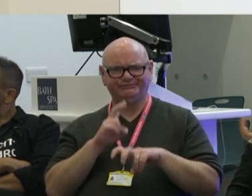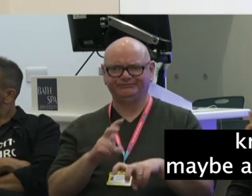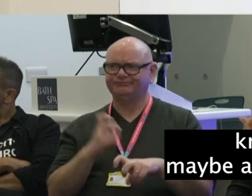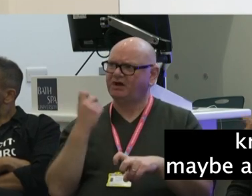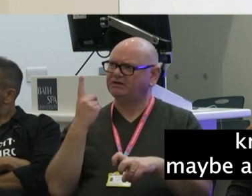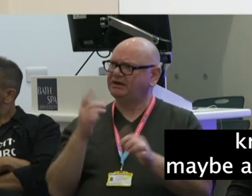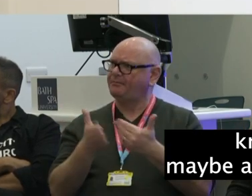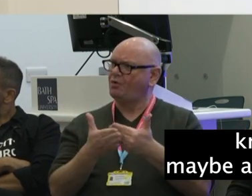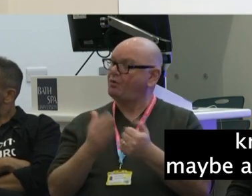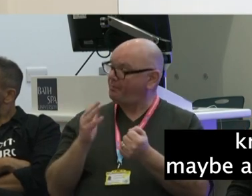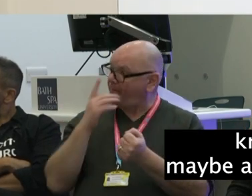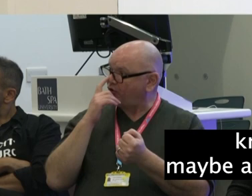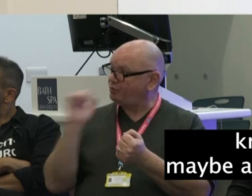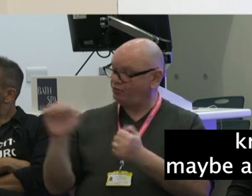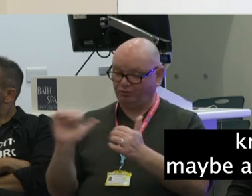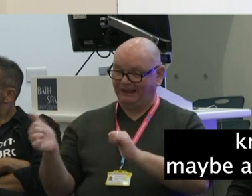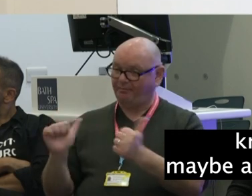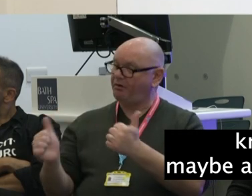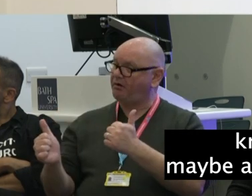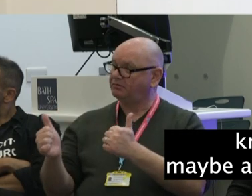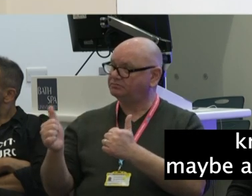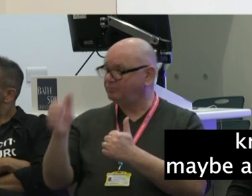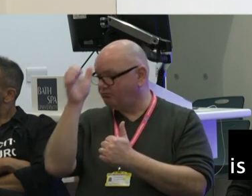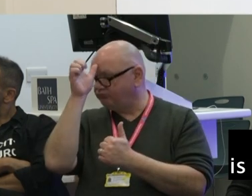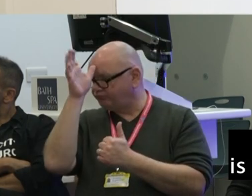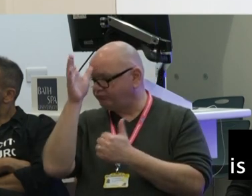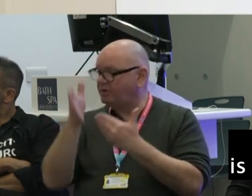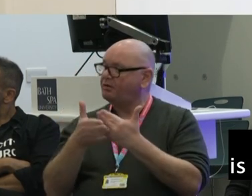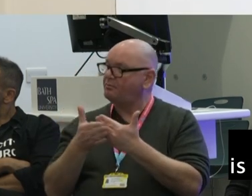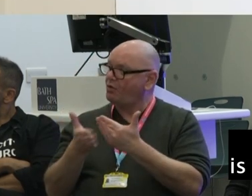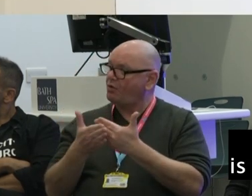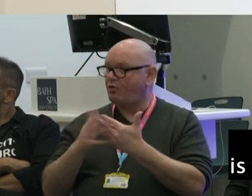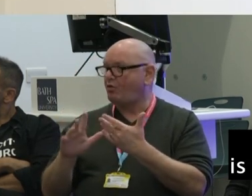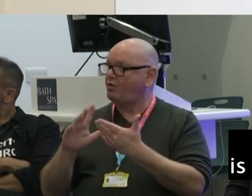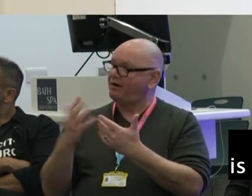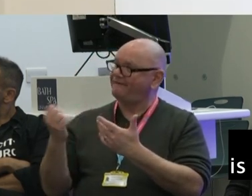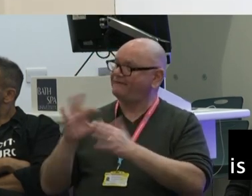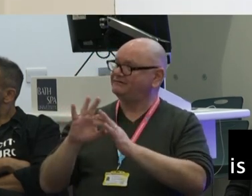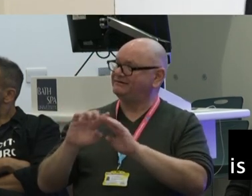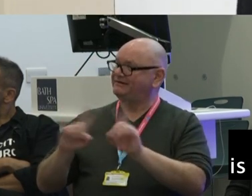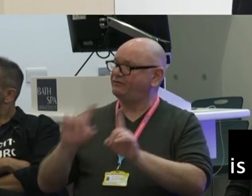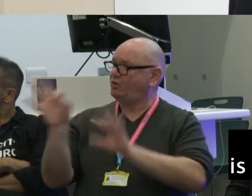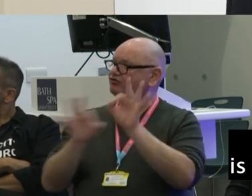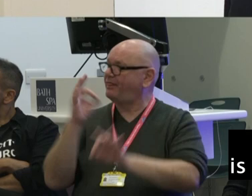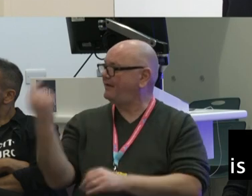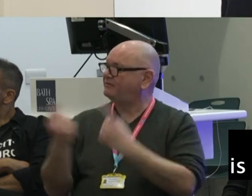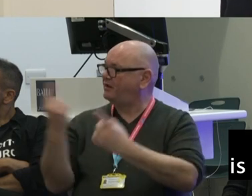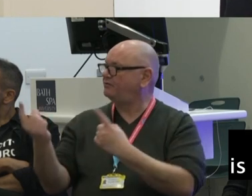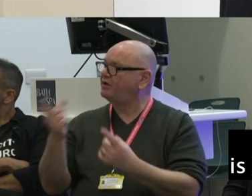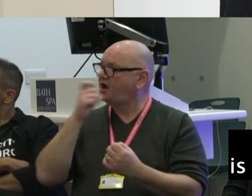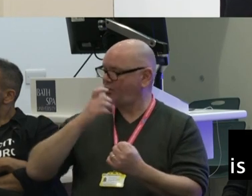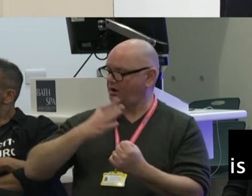neighbor knows a little bit about that, or maybe your neighbor has a different question. So what I would love to do is to put a